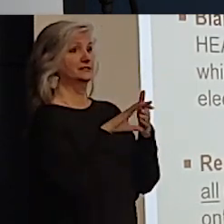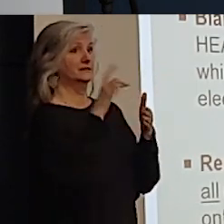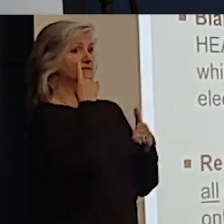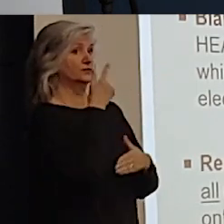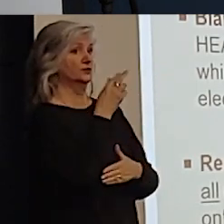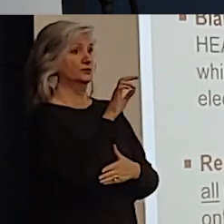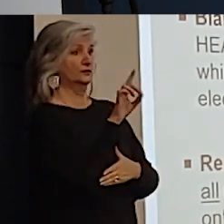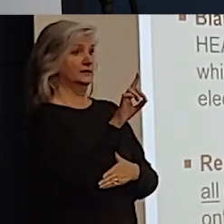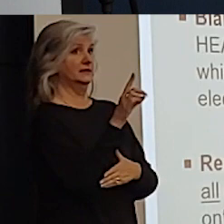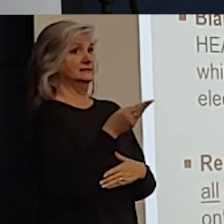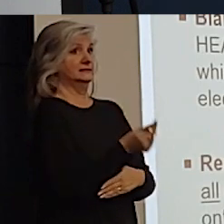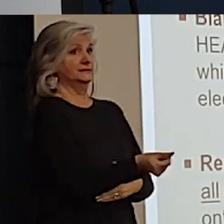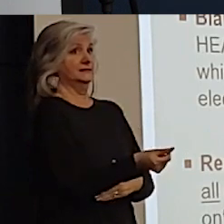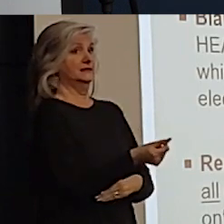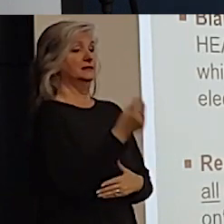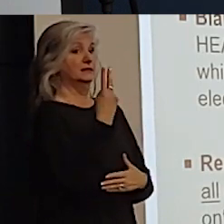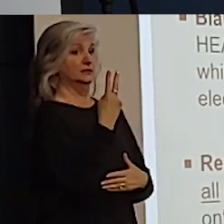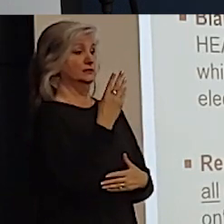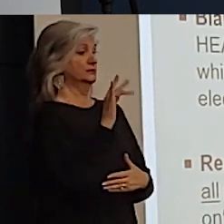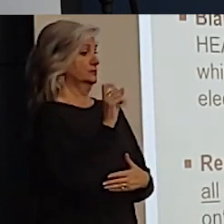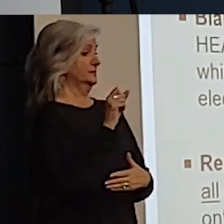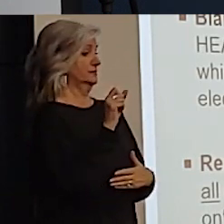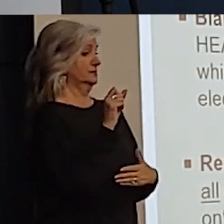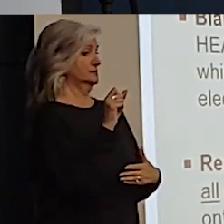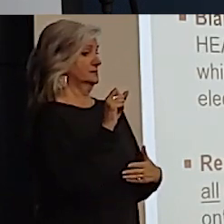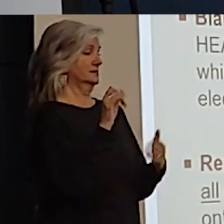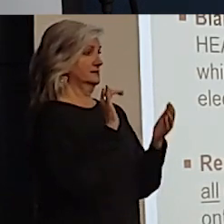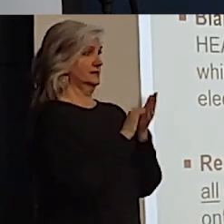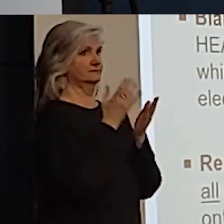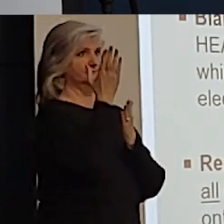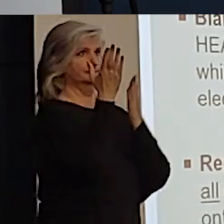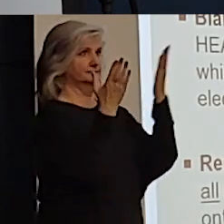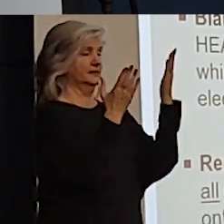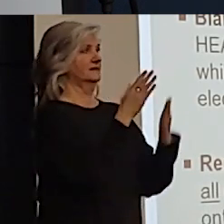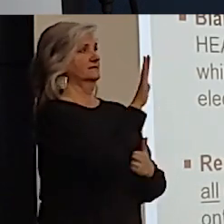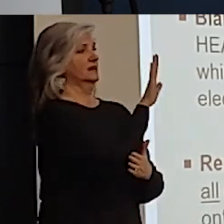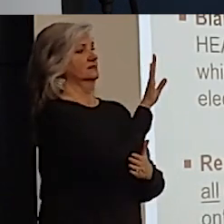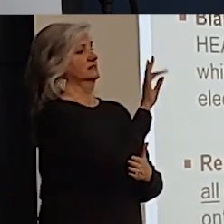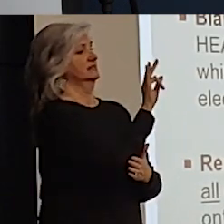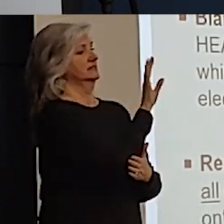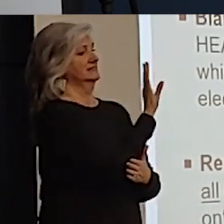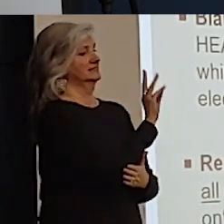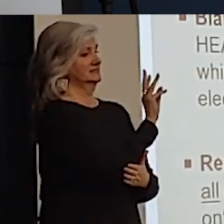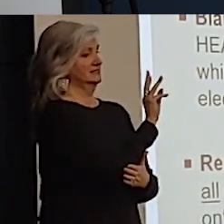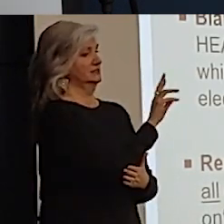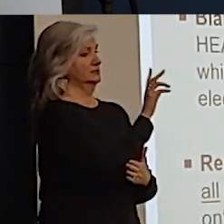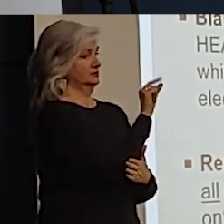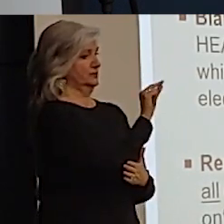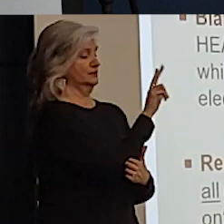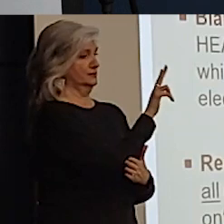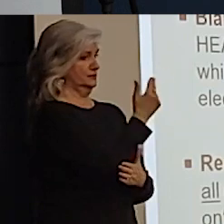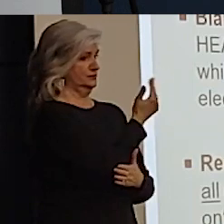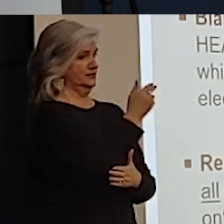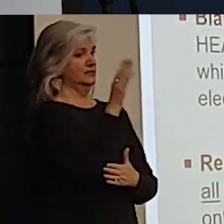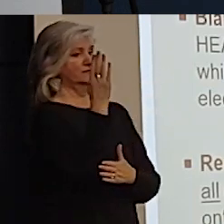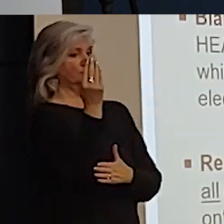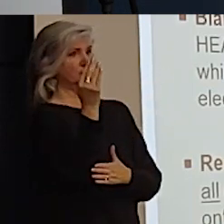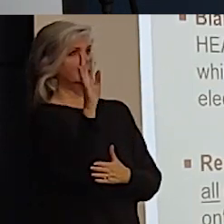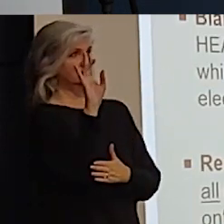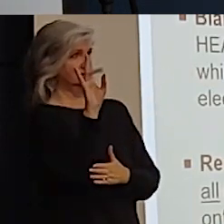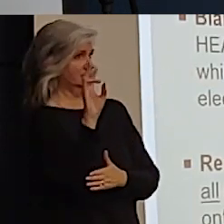spending. Two bills that drove that. The first bill was Senate Bill 560 in 2013, followed up by 1470